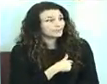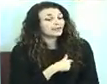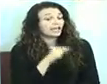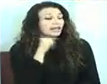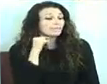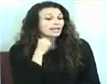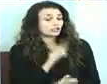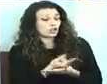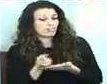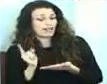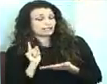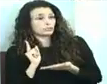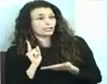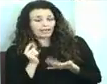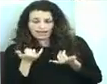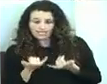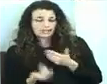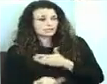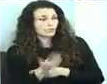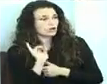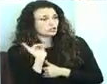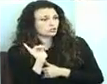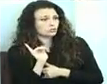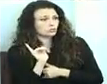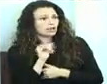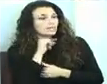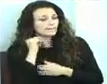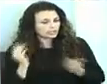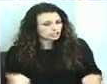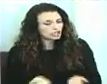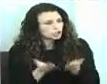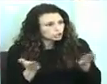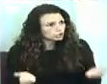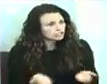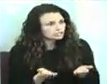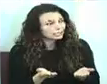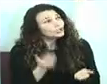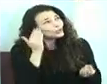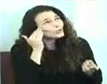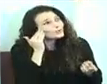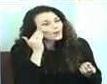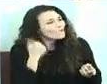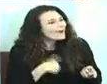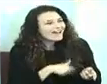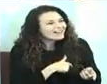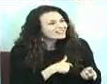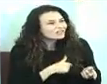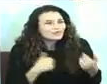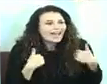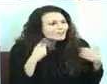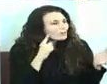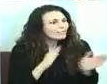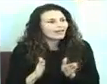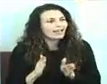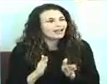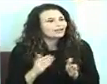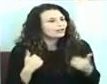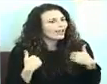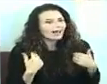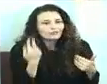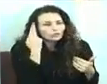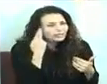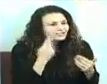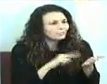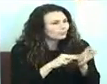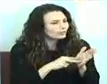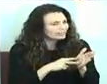our preacher this morning encouraged us, you know us by name. You have a plan and a purpose for us. May we